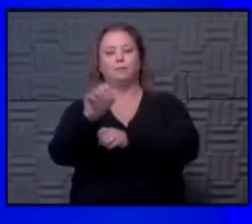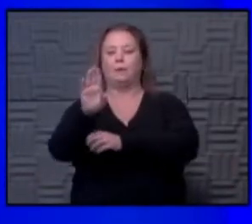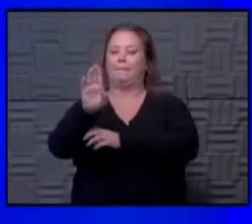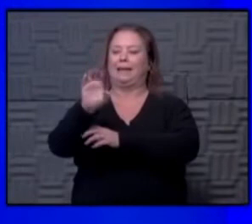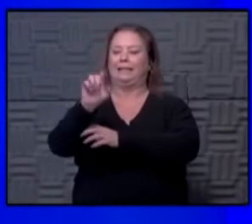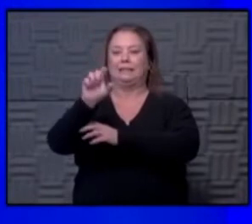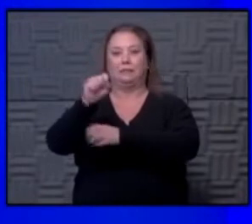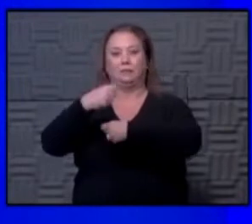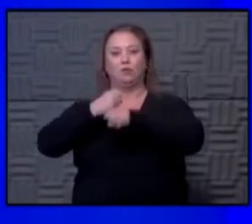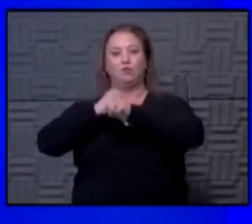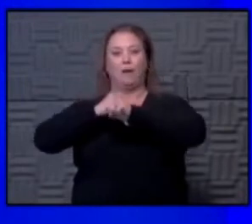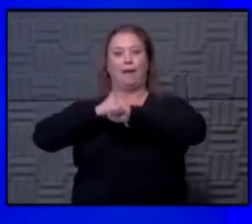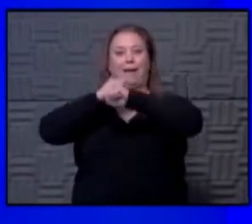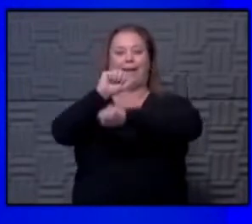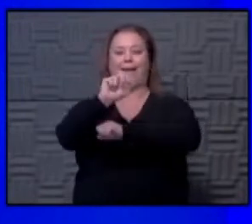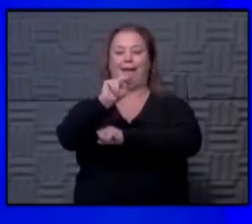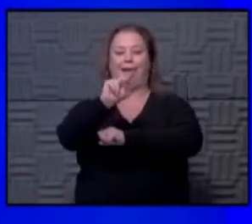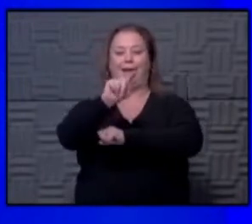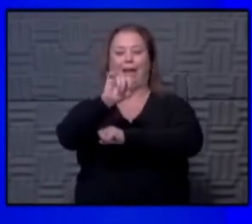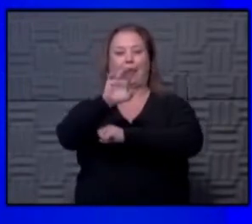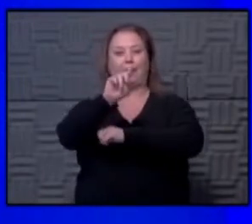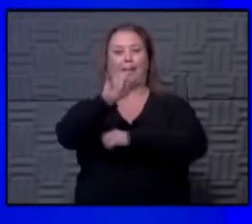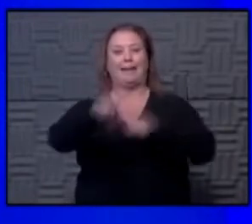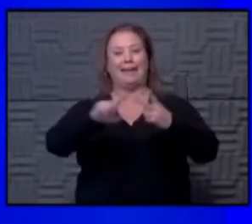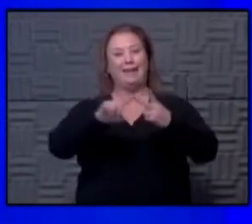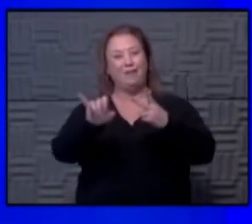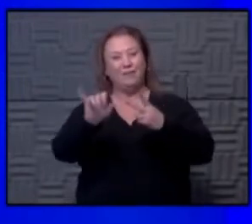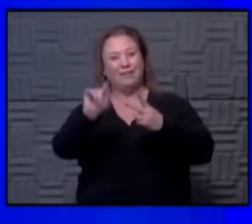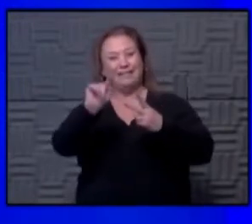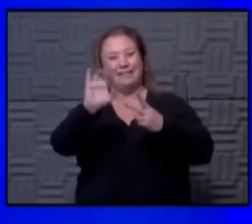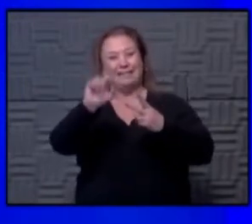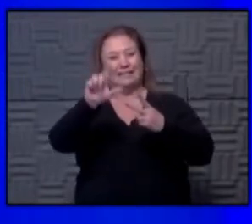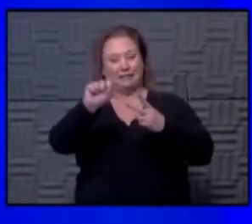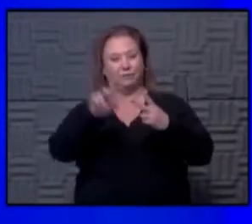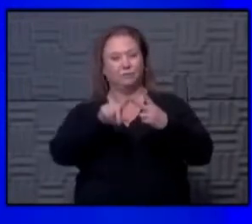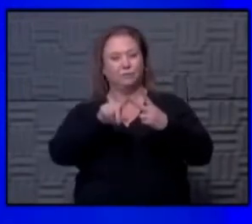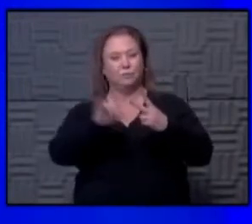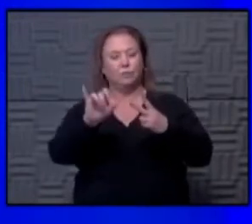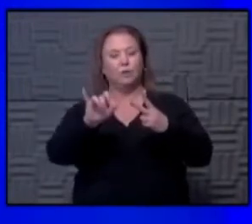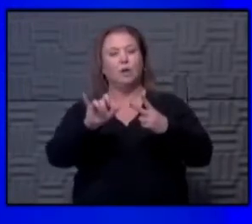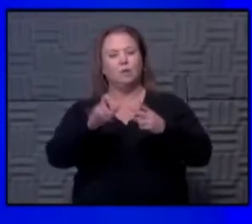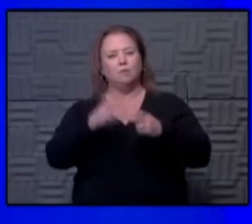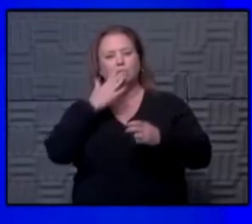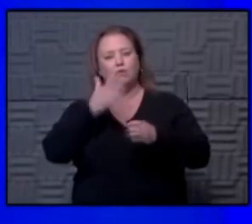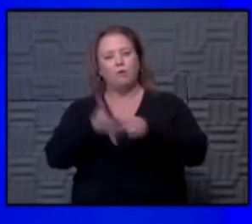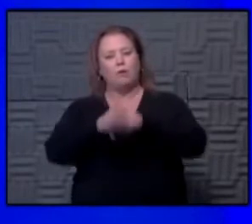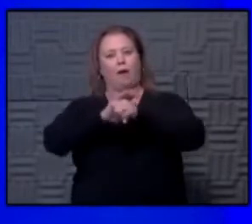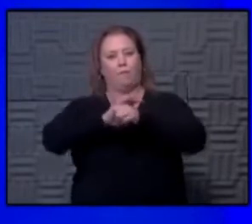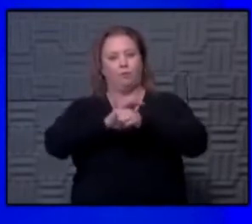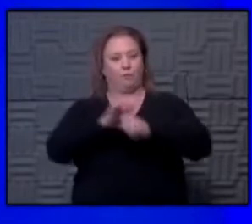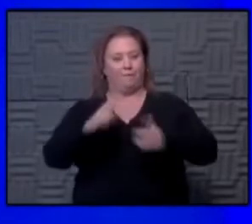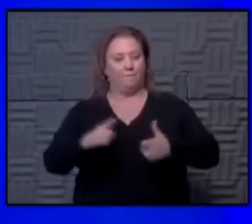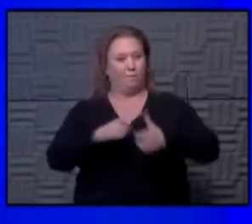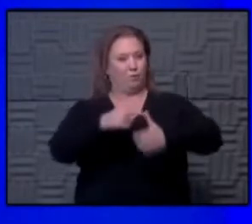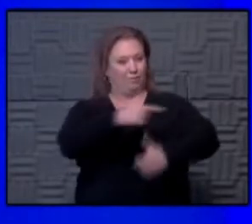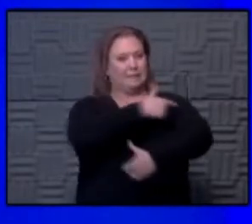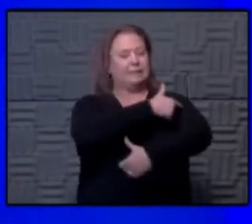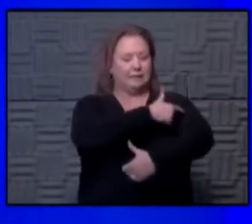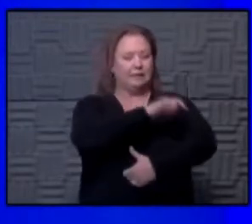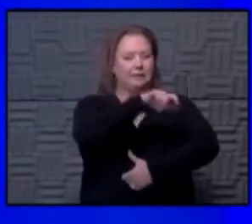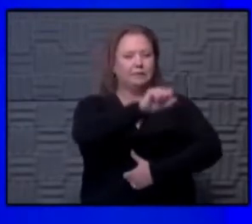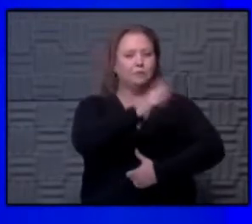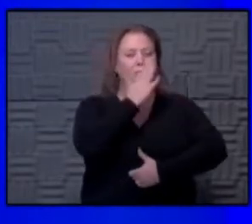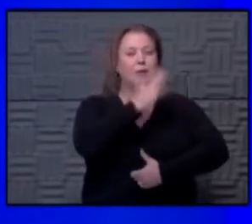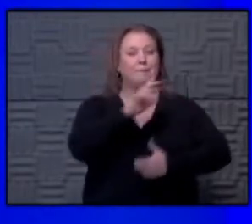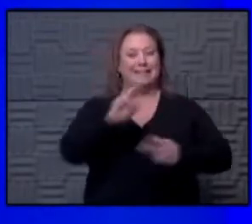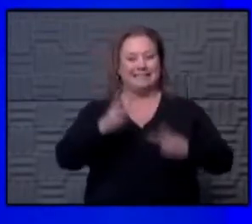to create antibodies, and then the T cells to create immunity as well. You have some good coverage after that first vaccine, but it's definitely not